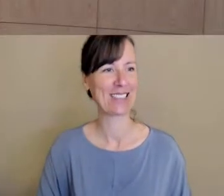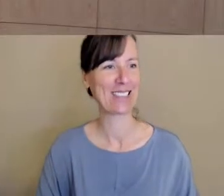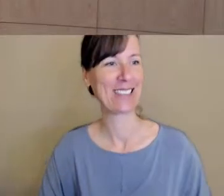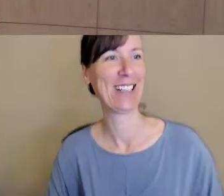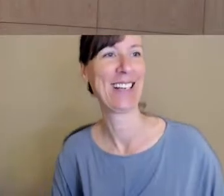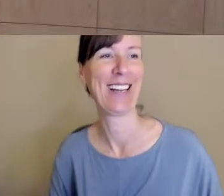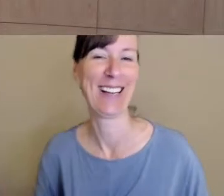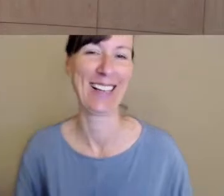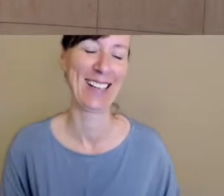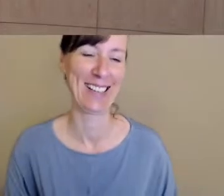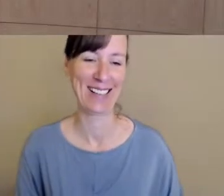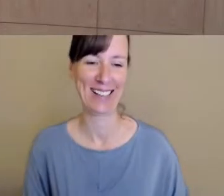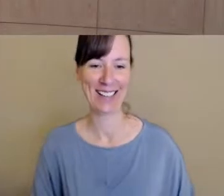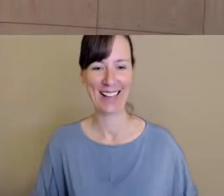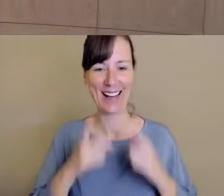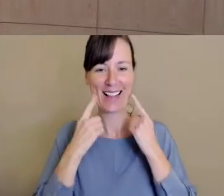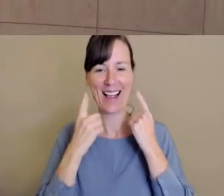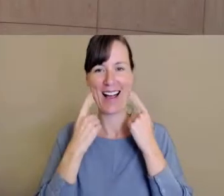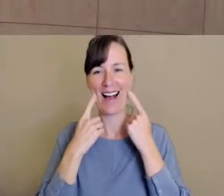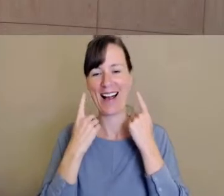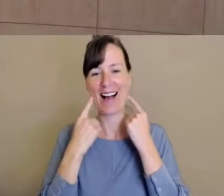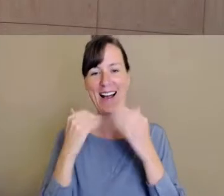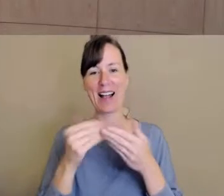The man is a math teacher.